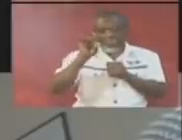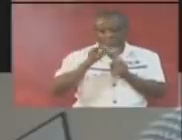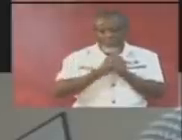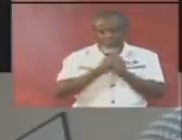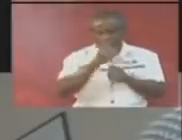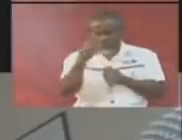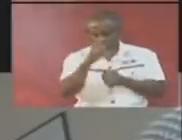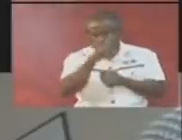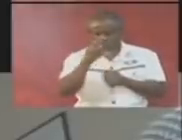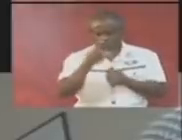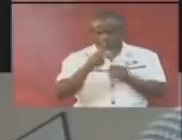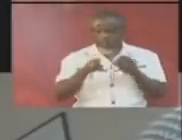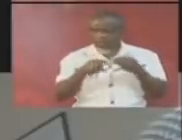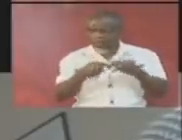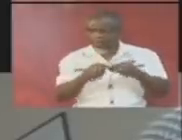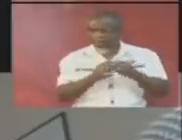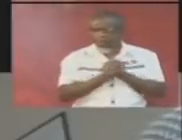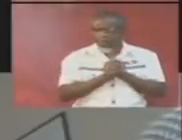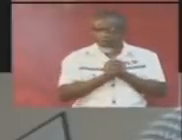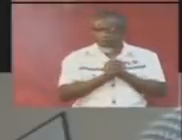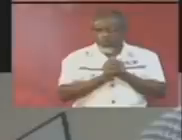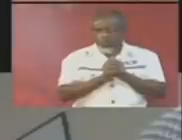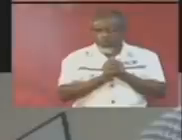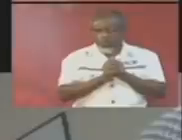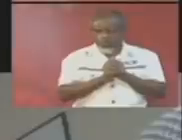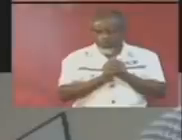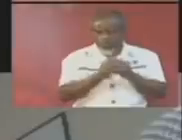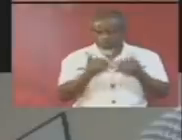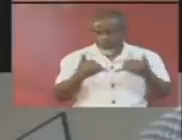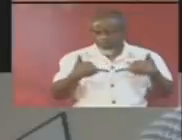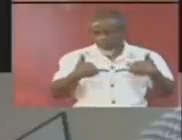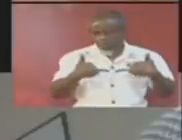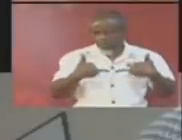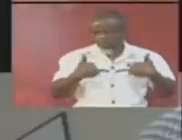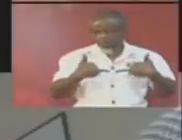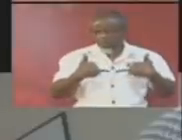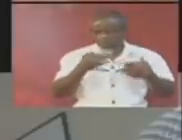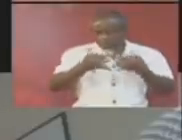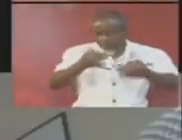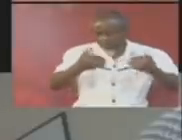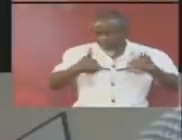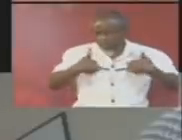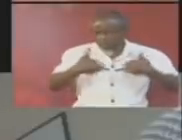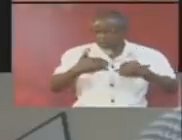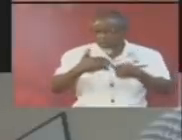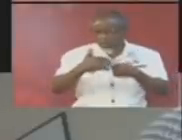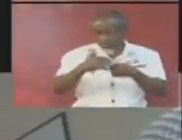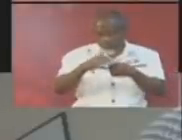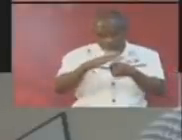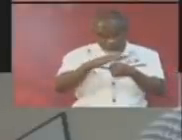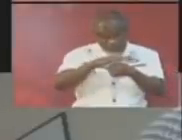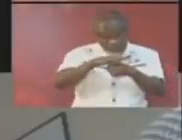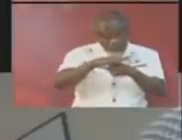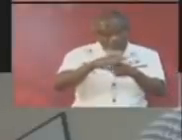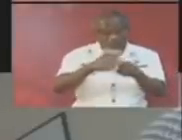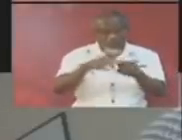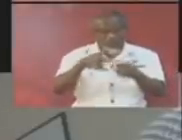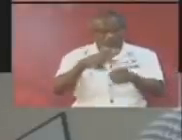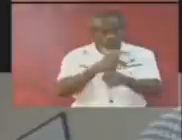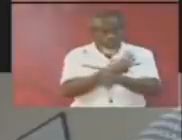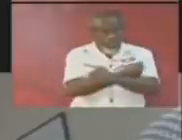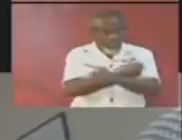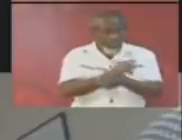the availability of the vaccines. We know that currently the EU is in a kind